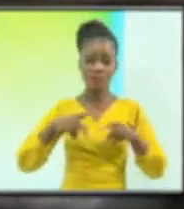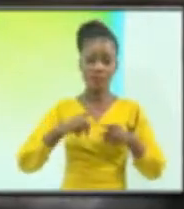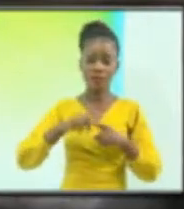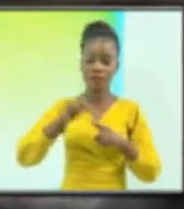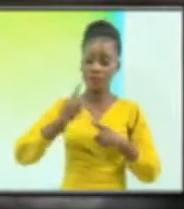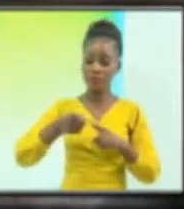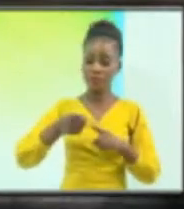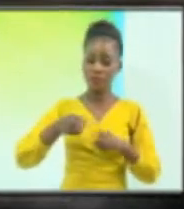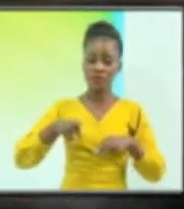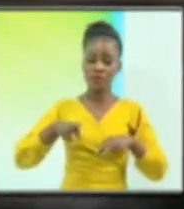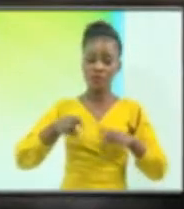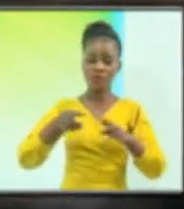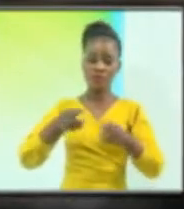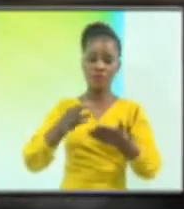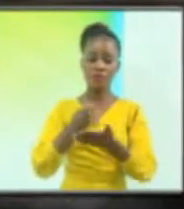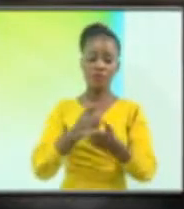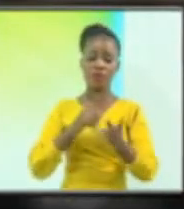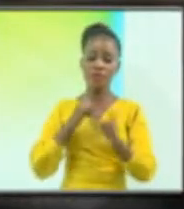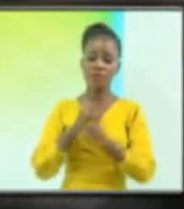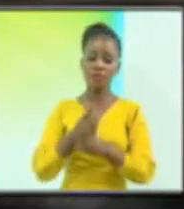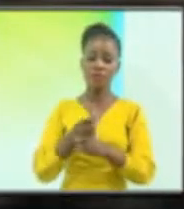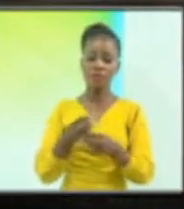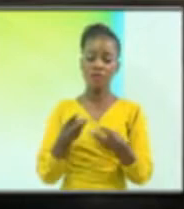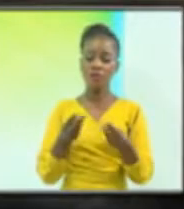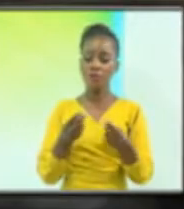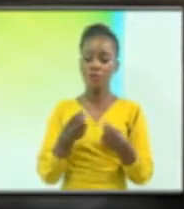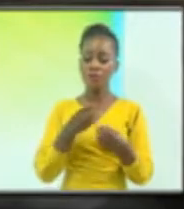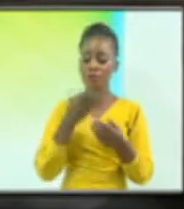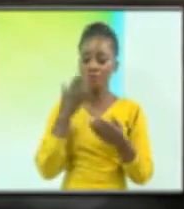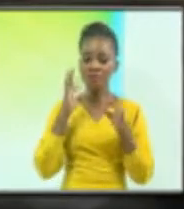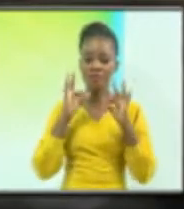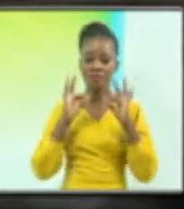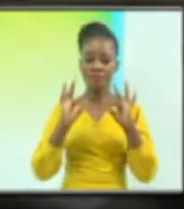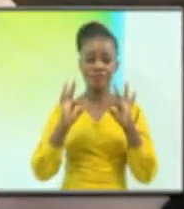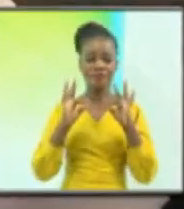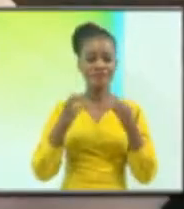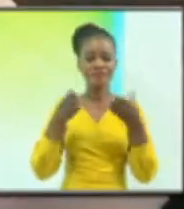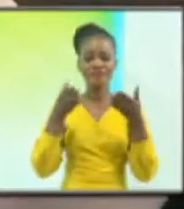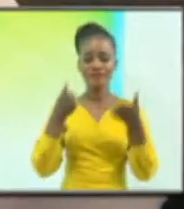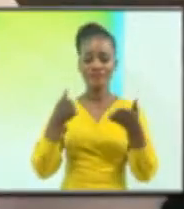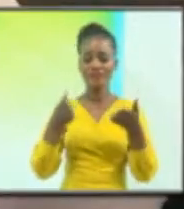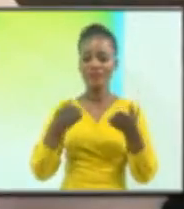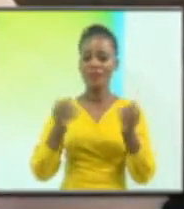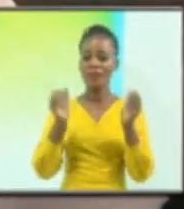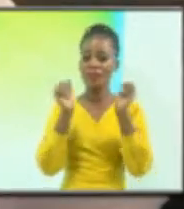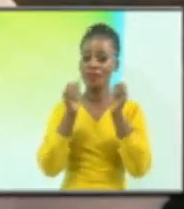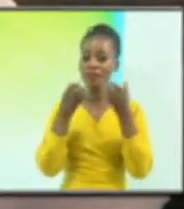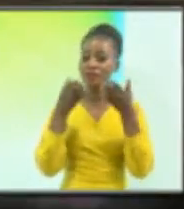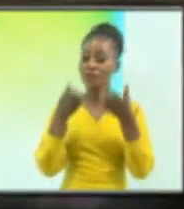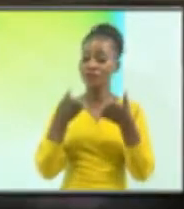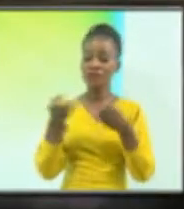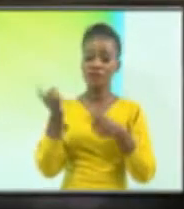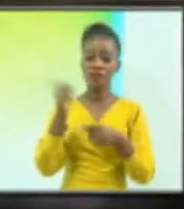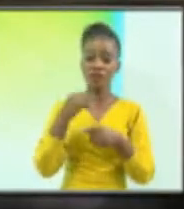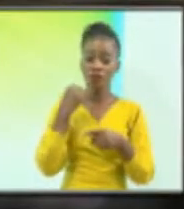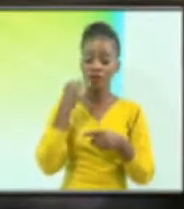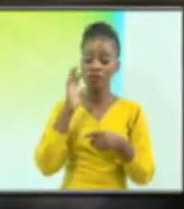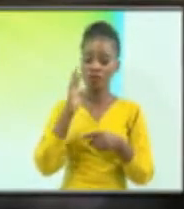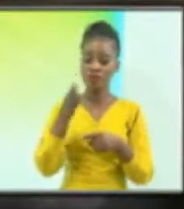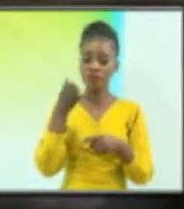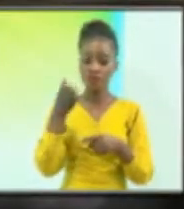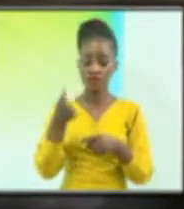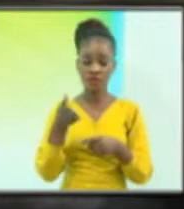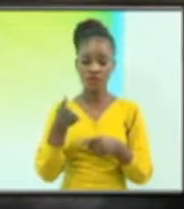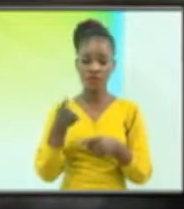not go to Kampala Road, you find man very smart dressed like you, and then you say, I'm arresting you. And also, these